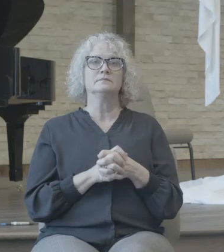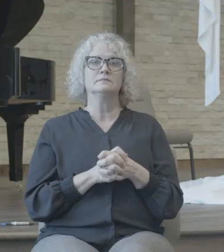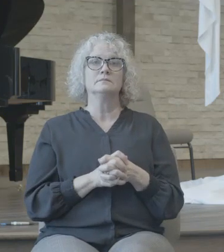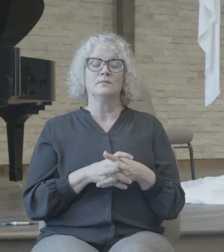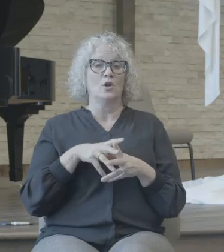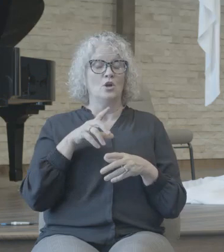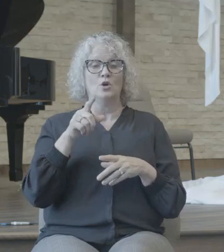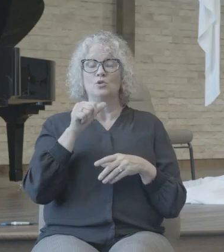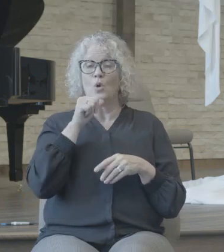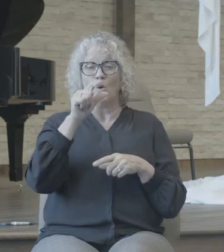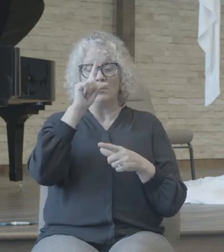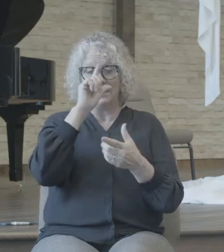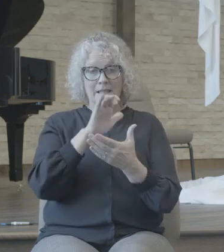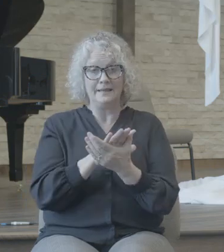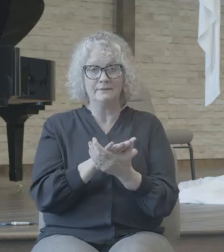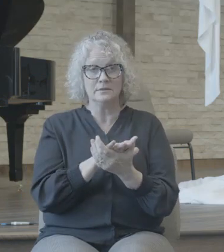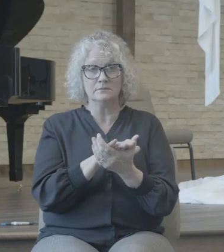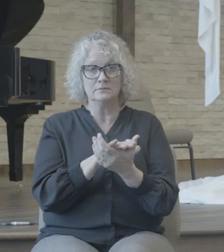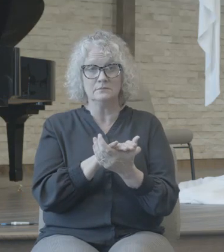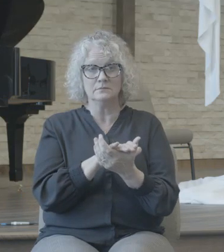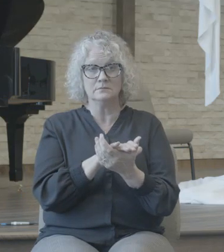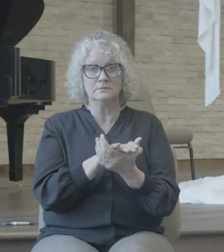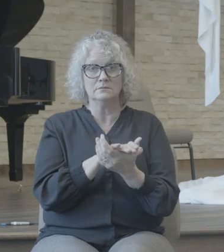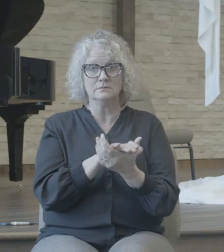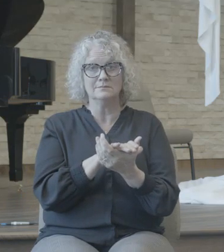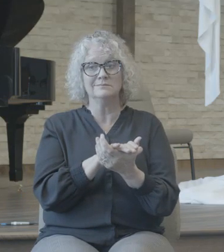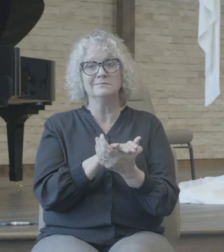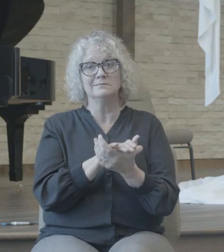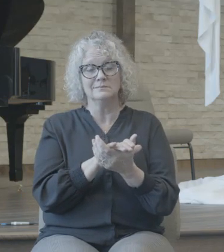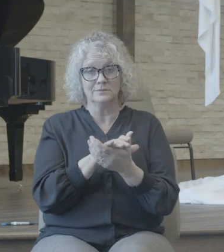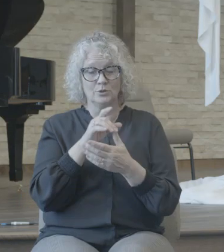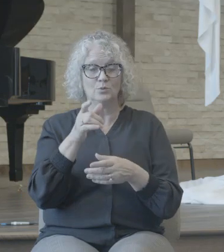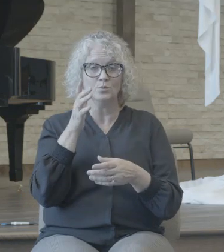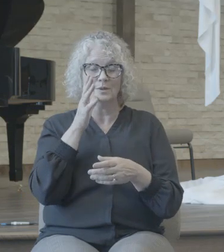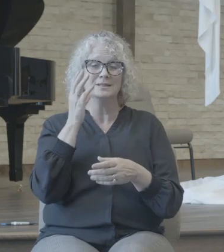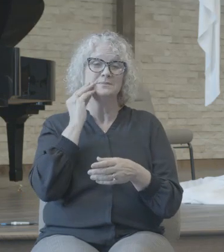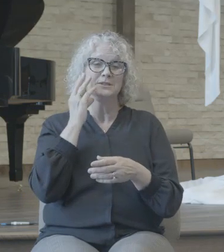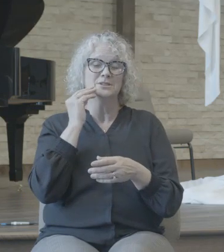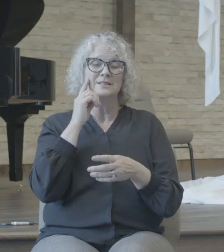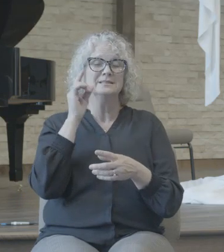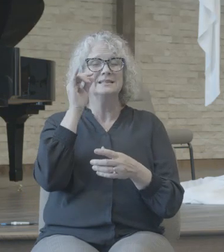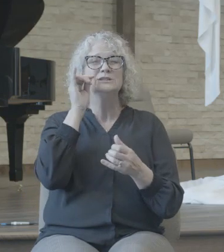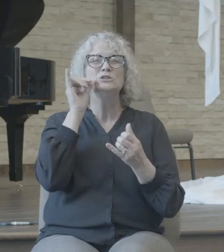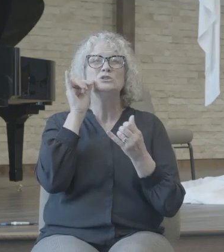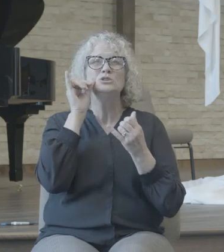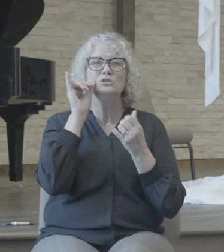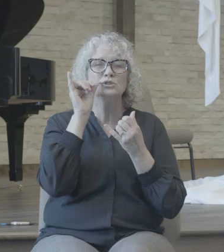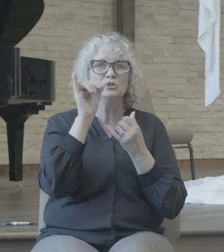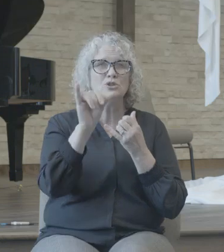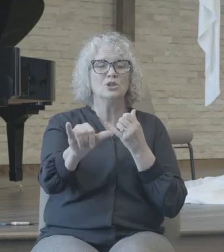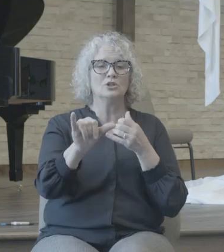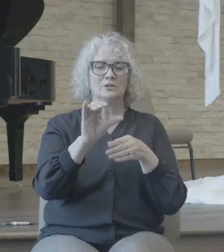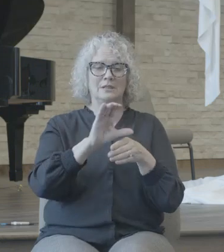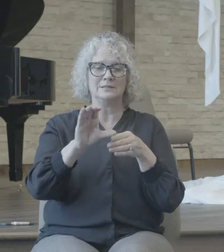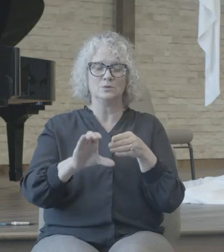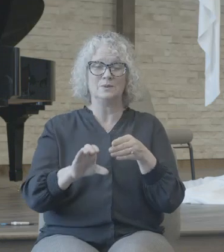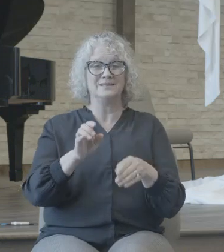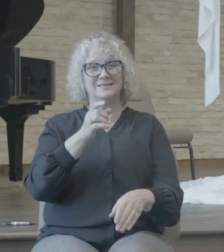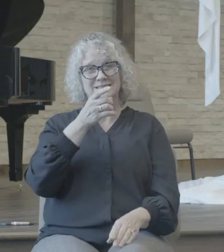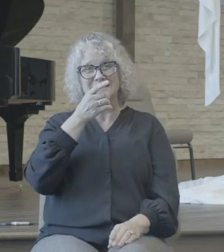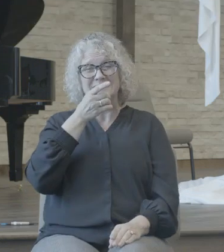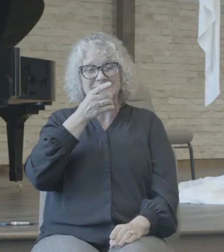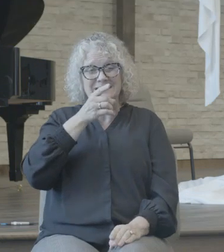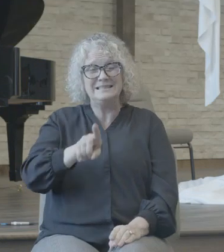believe, you will experience eternal consequences, damning